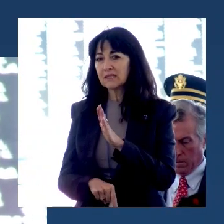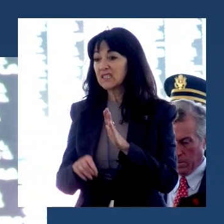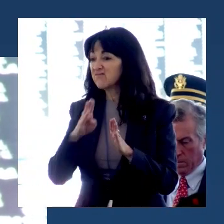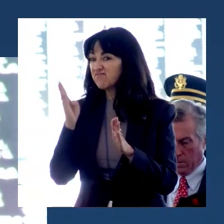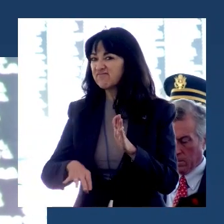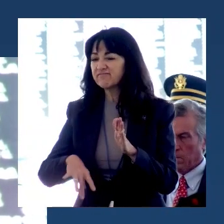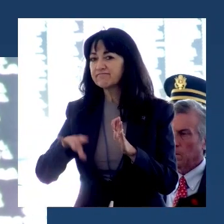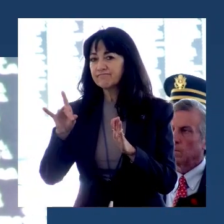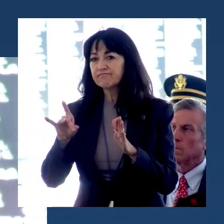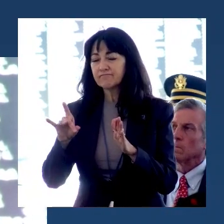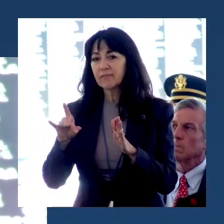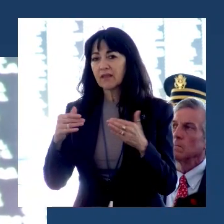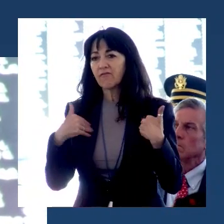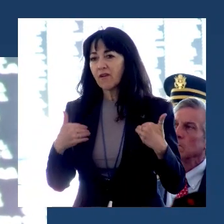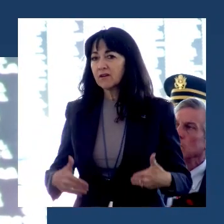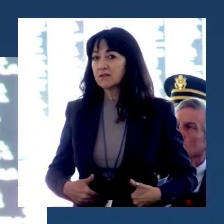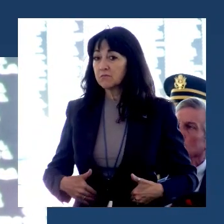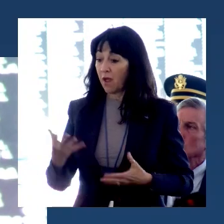uncle, Bob.